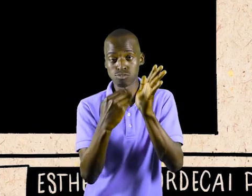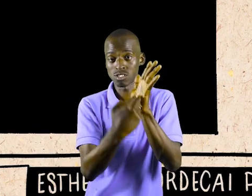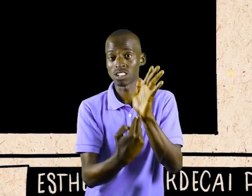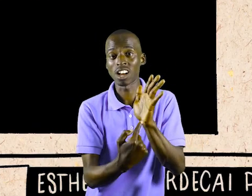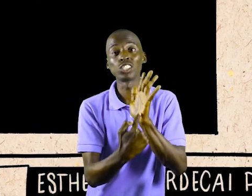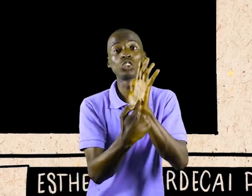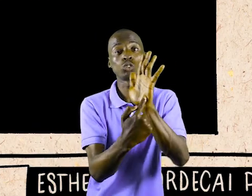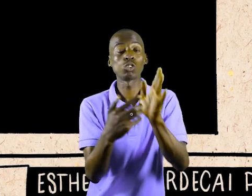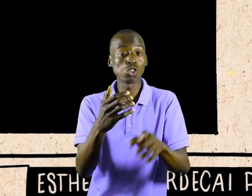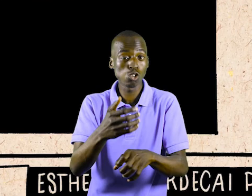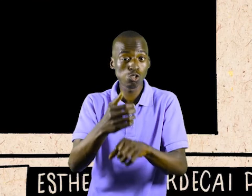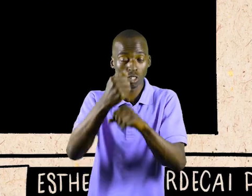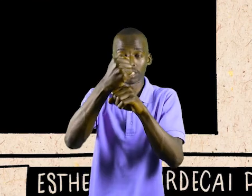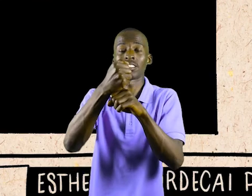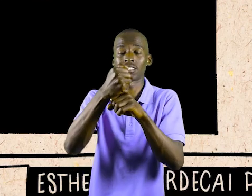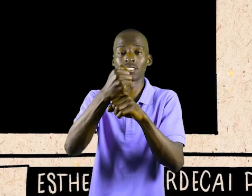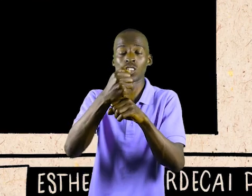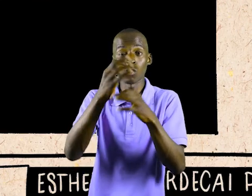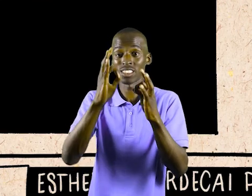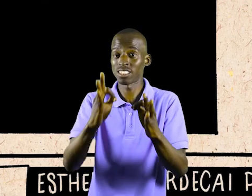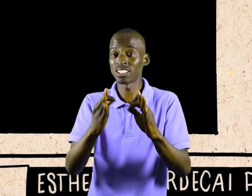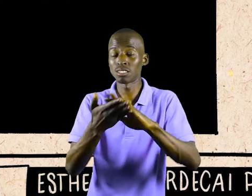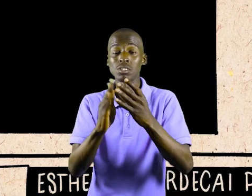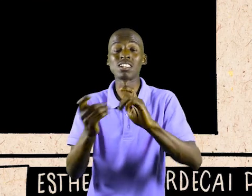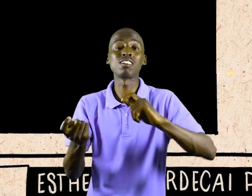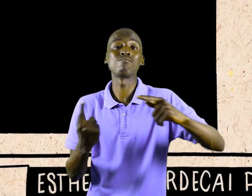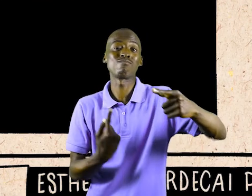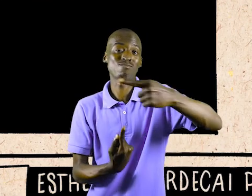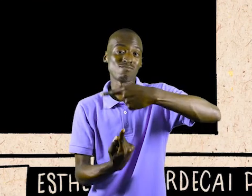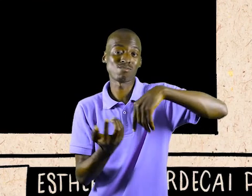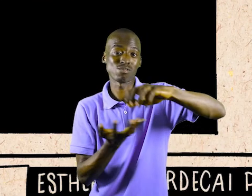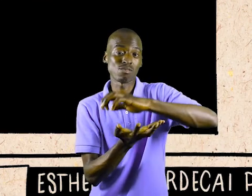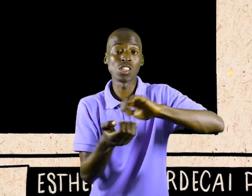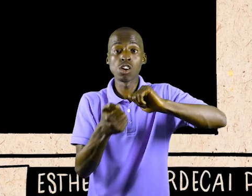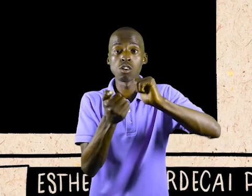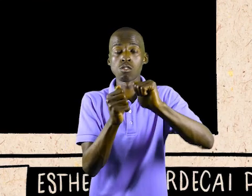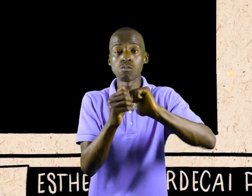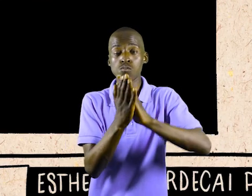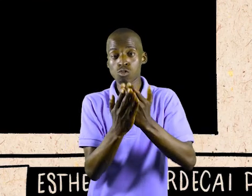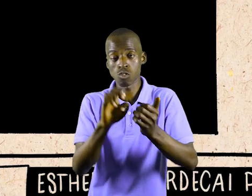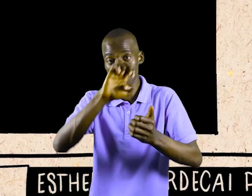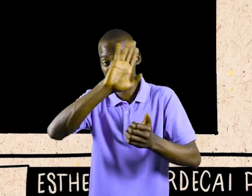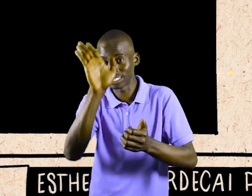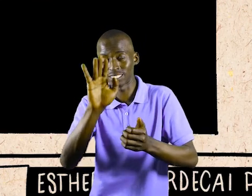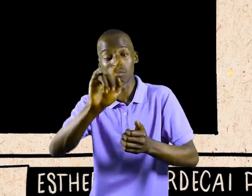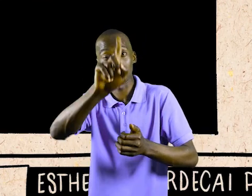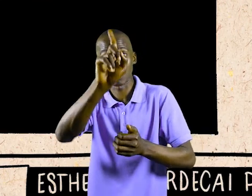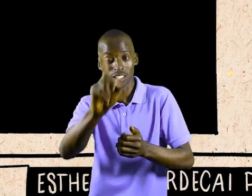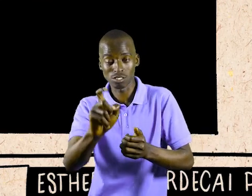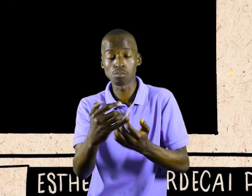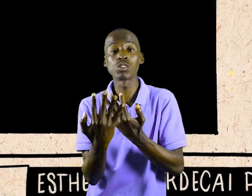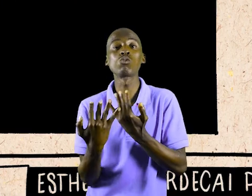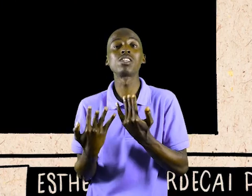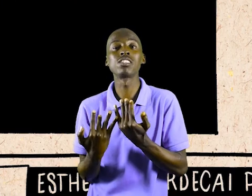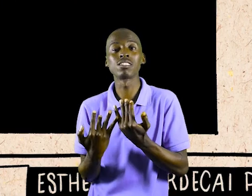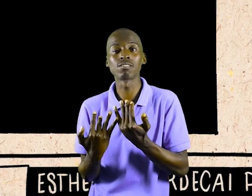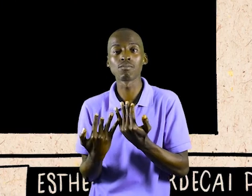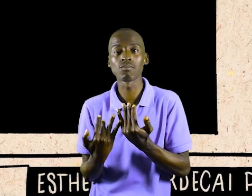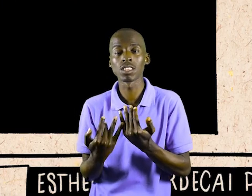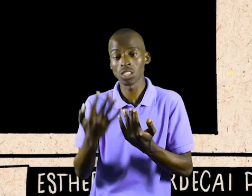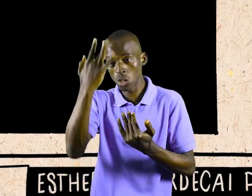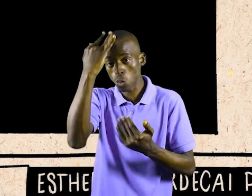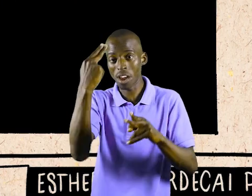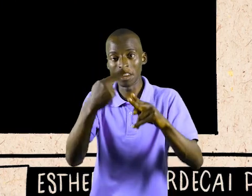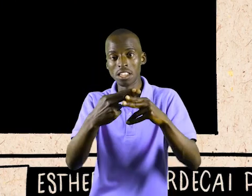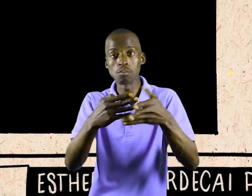models of trust and hope when things get really bad. And so the book of Esther comes back to that question with which we began: why God is